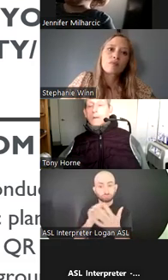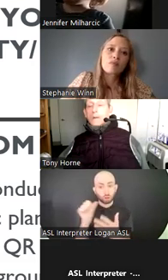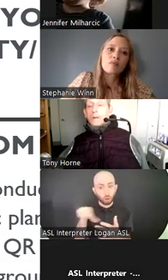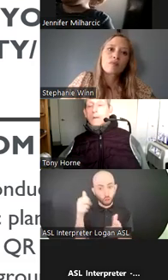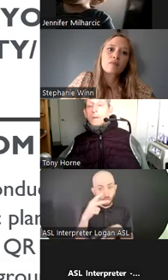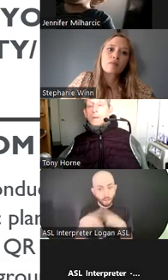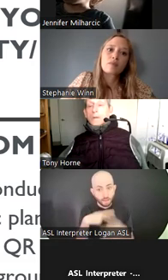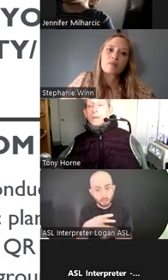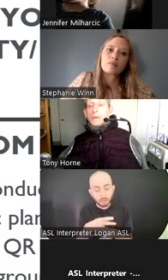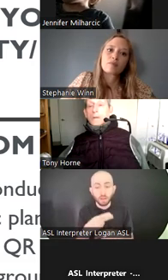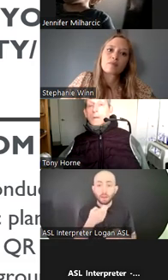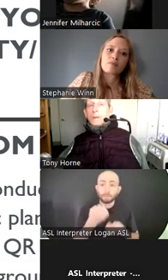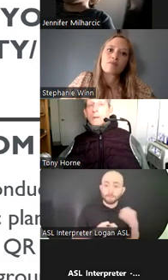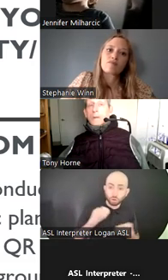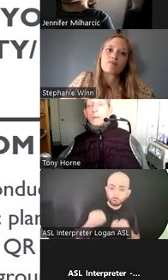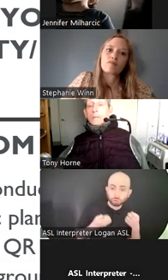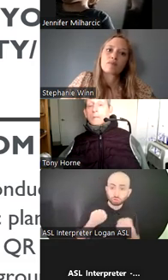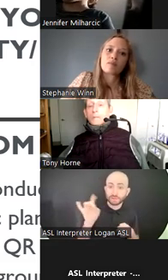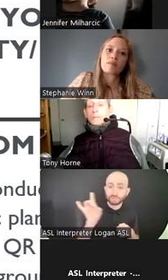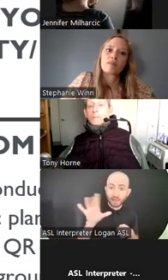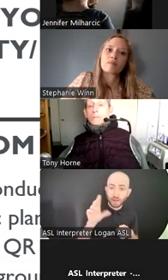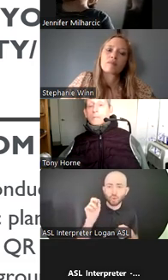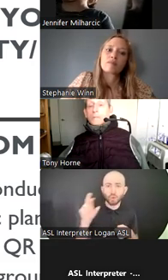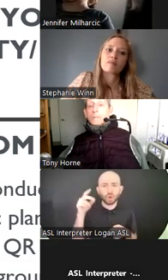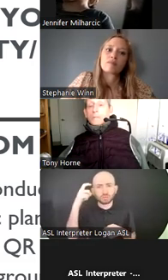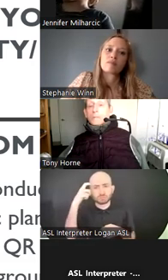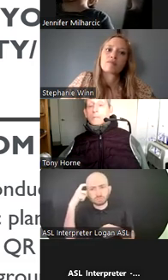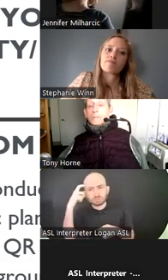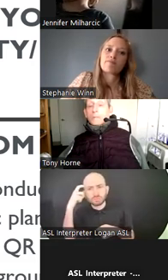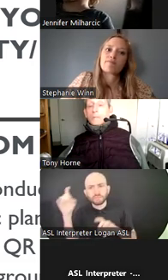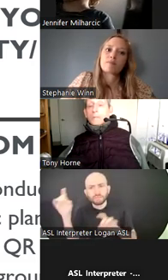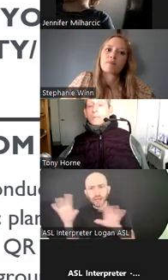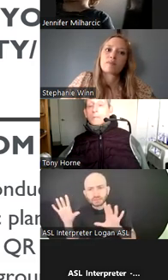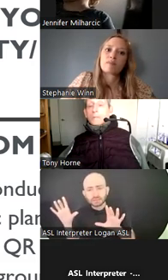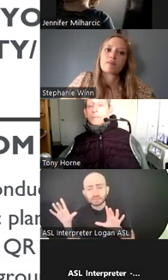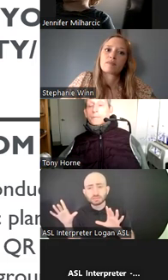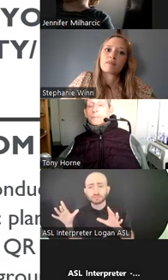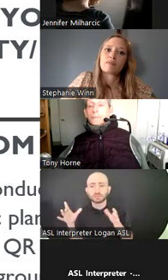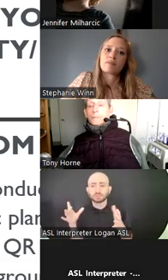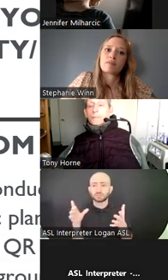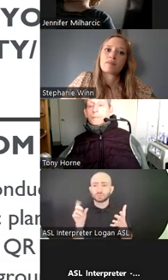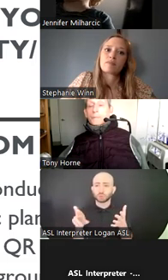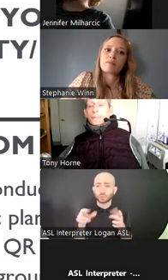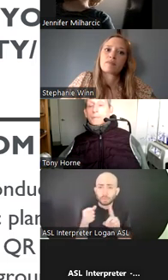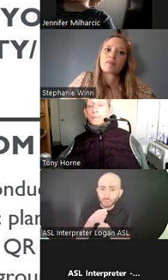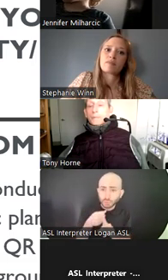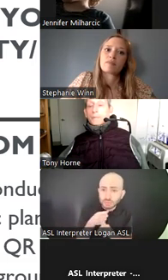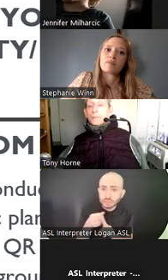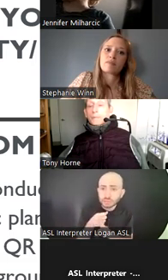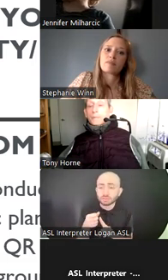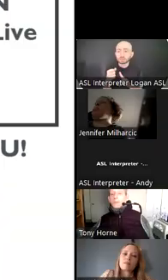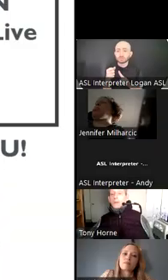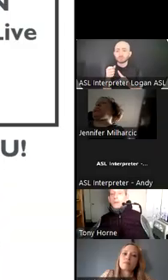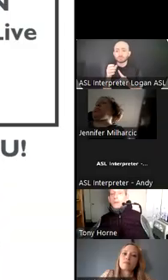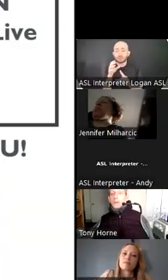emotional or psychological violence like emotional and psychological abuse and domestic